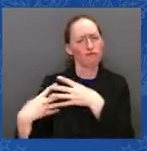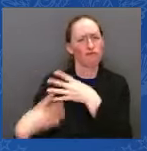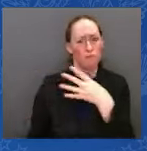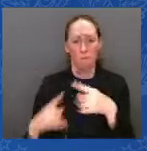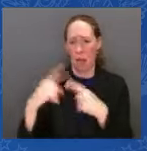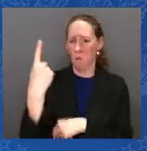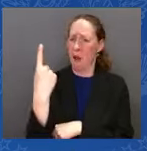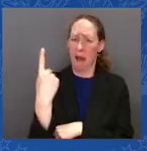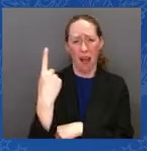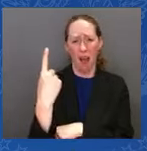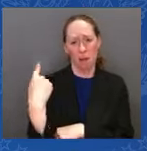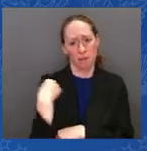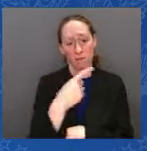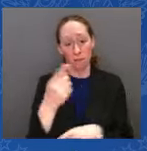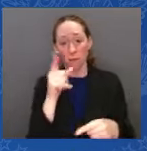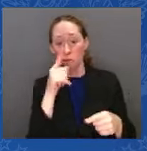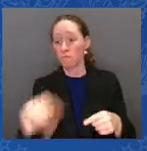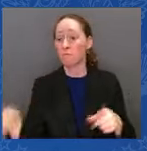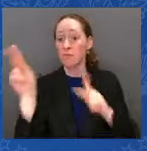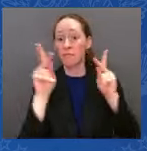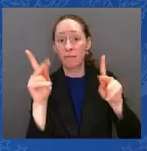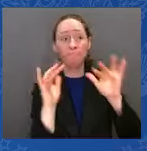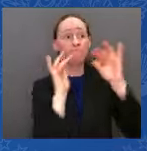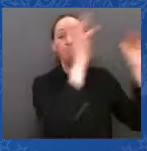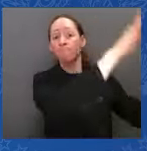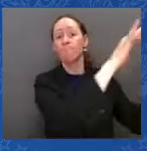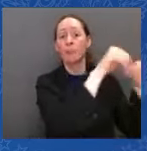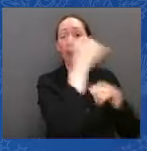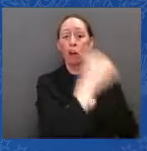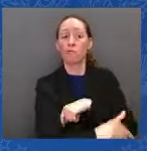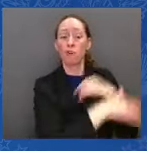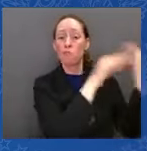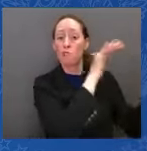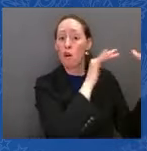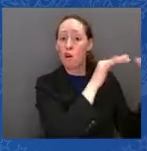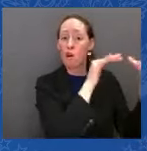care of them and their families when they come home. It's a sacred obligation.